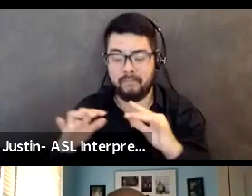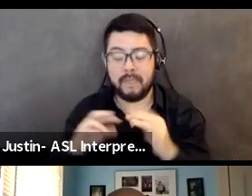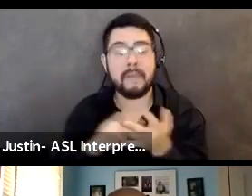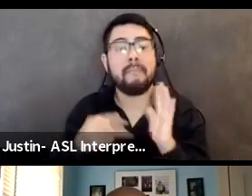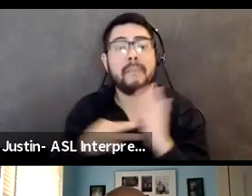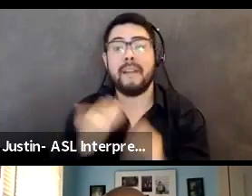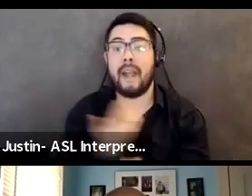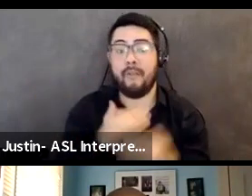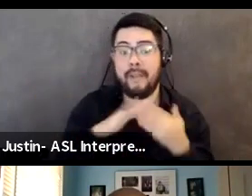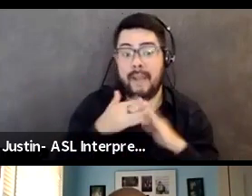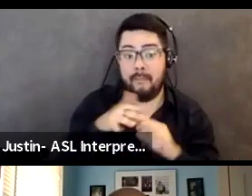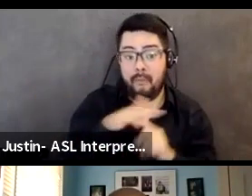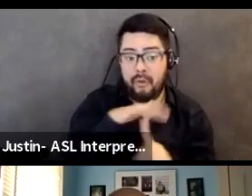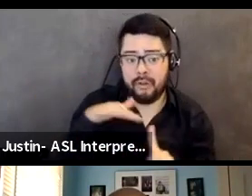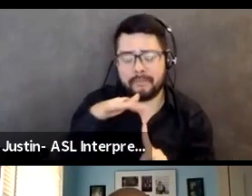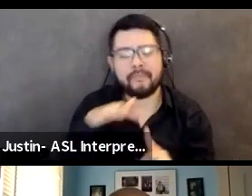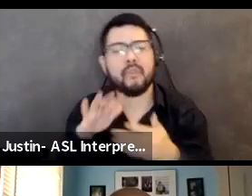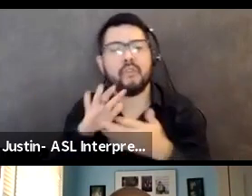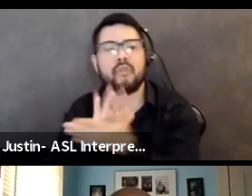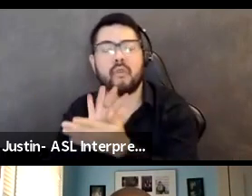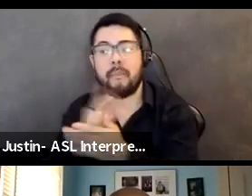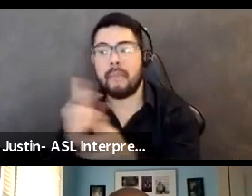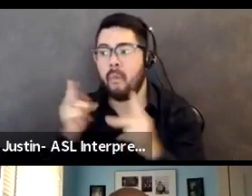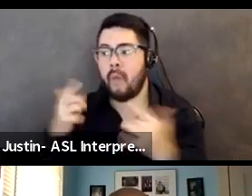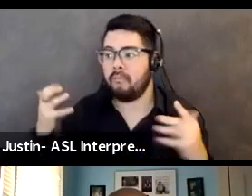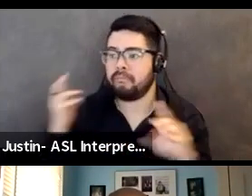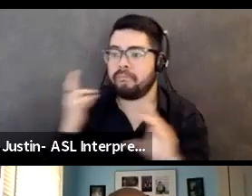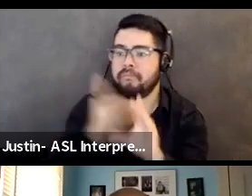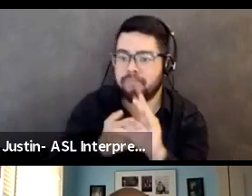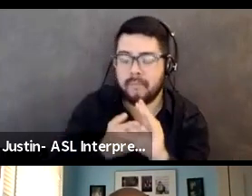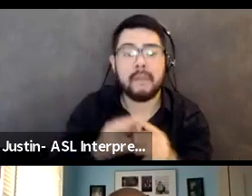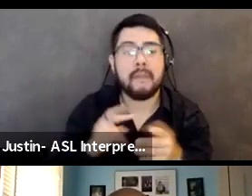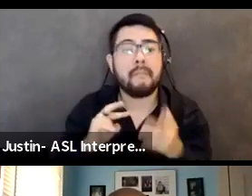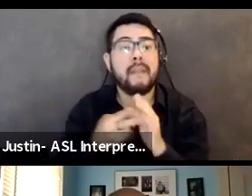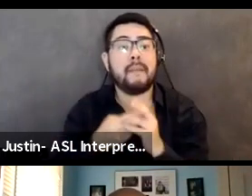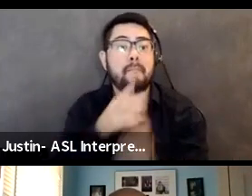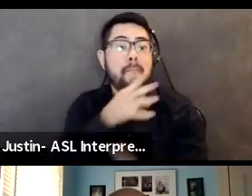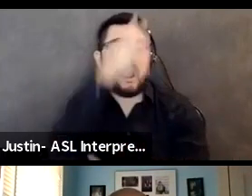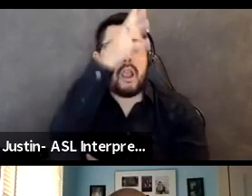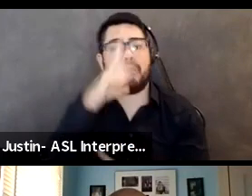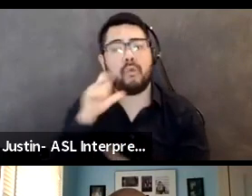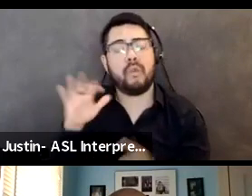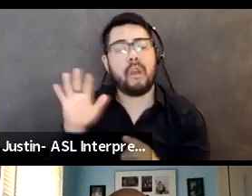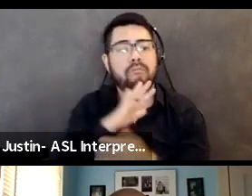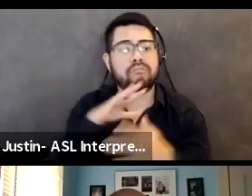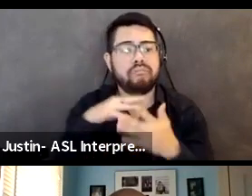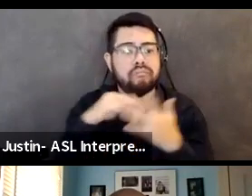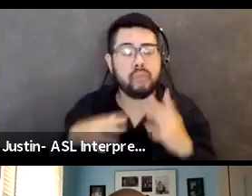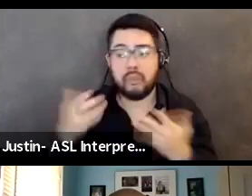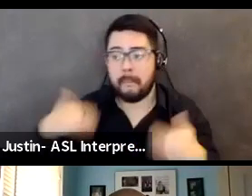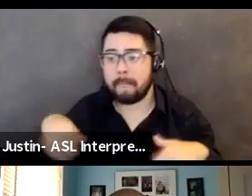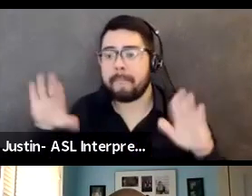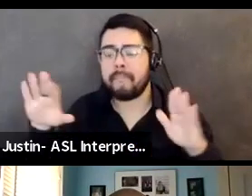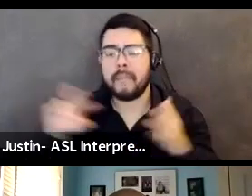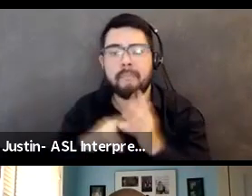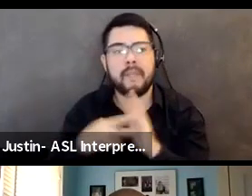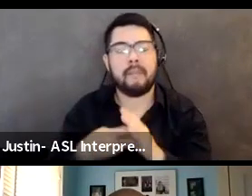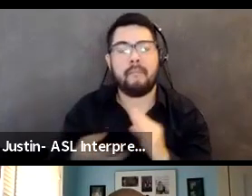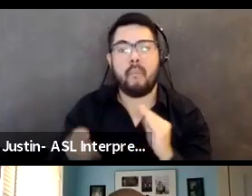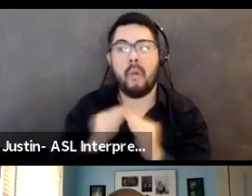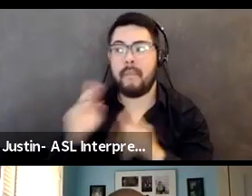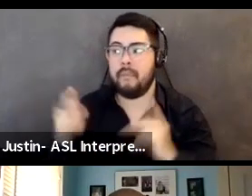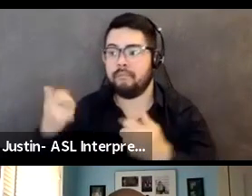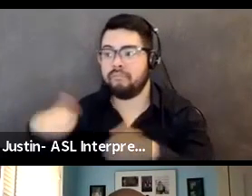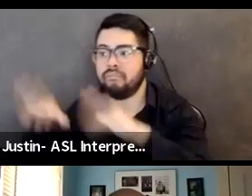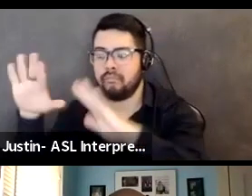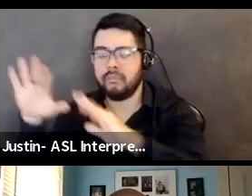desirable and recently in my neighborhood empty nesters are moving out and new larger families are moving in currently on my